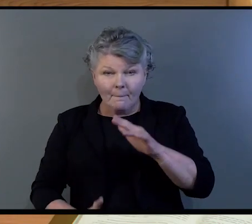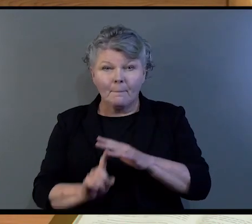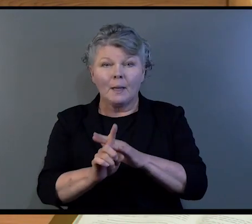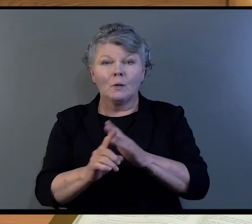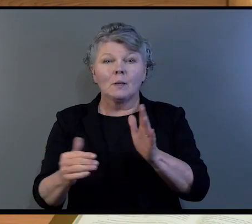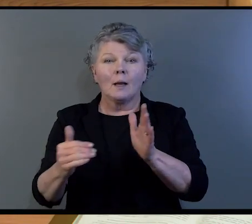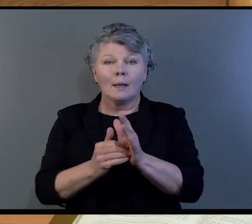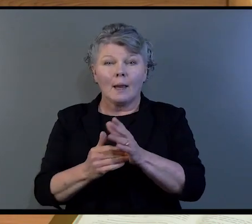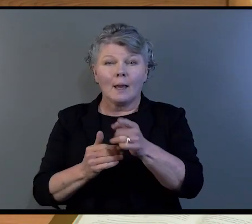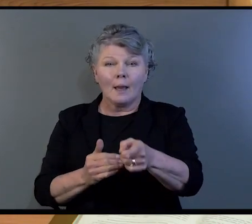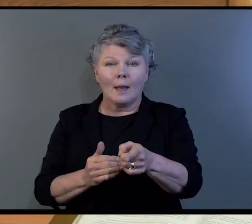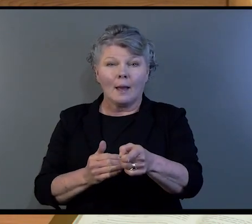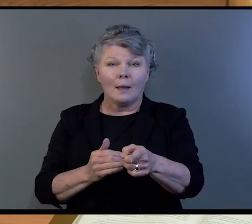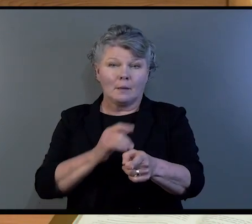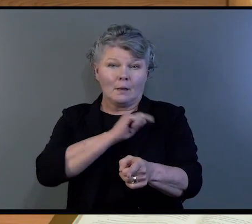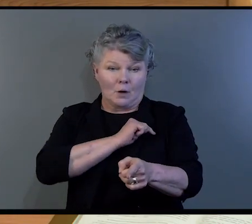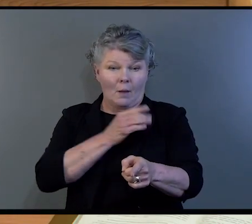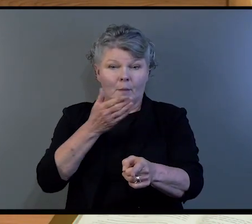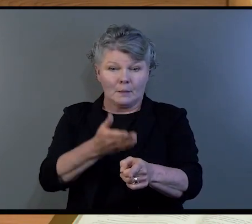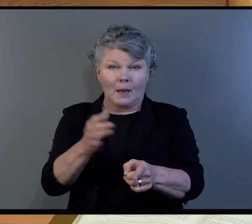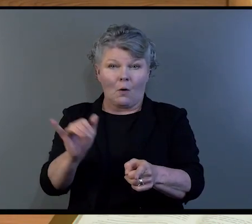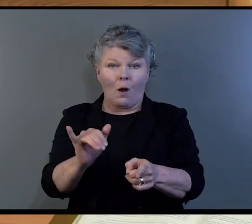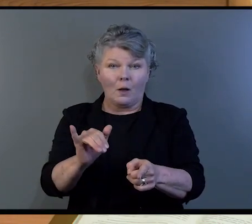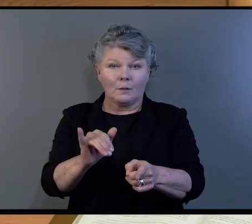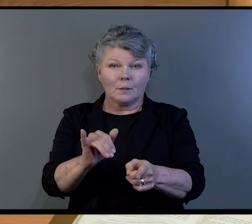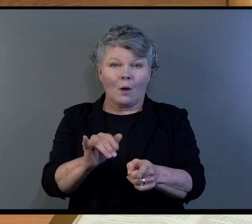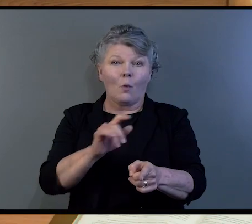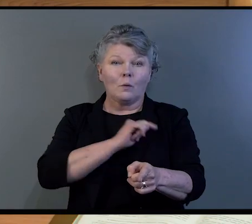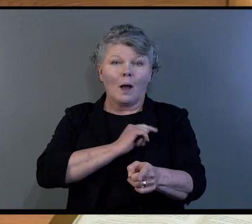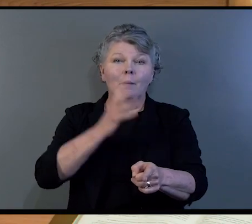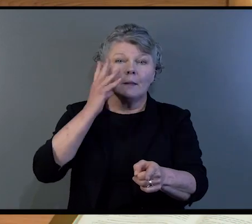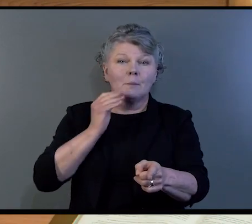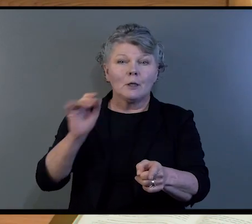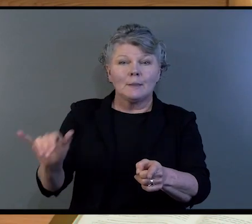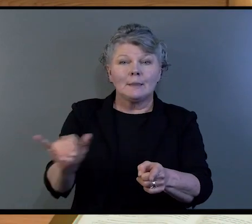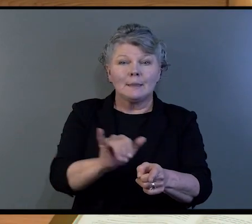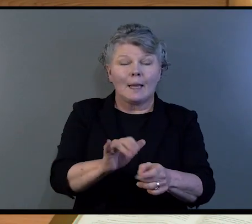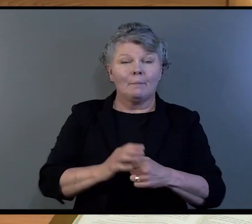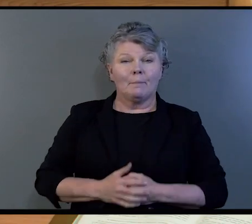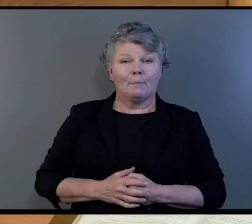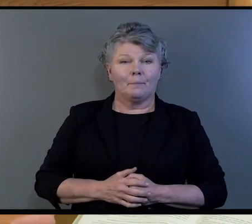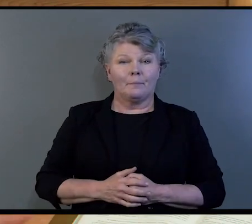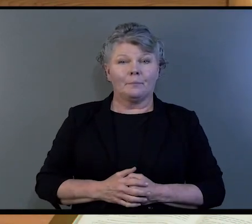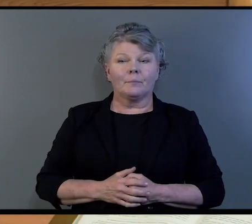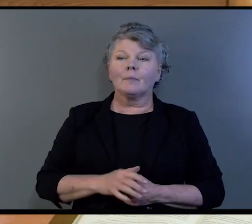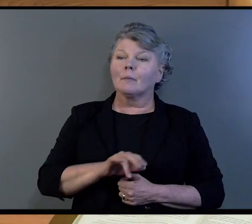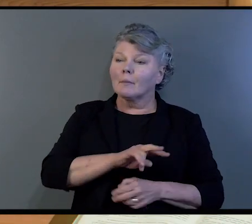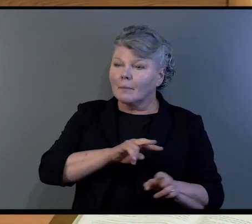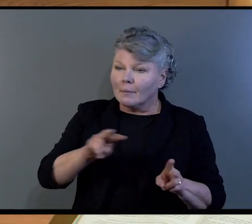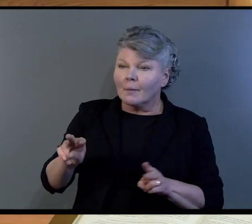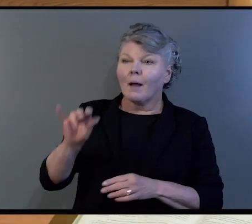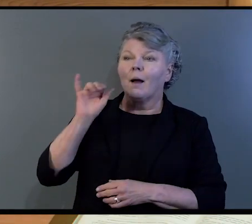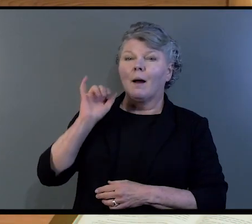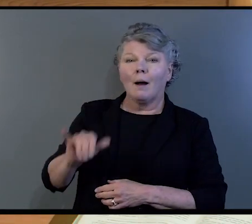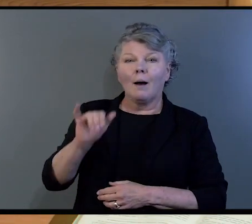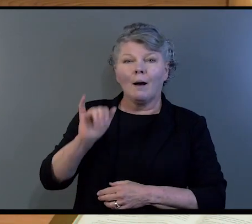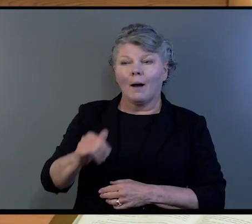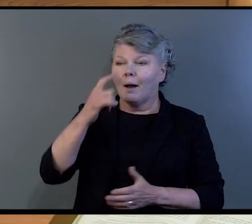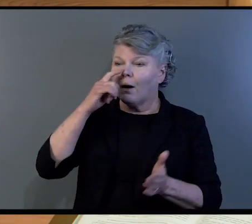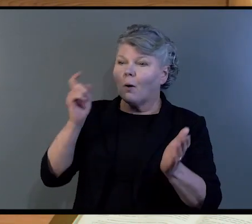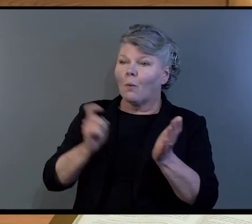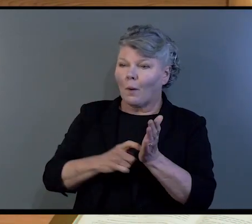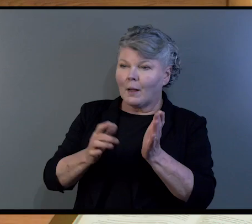and lets Thomas get the eyewitness experience that he wants. And when Thomas gets this eyewitness experience,